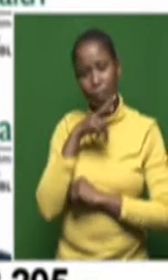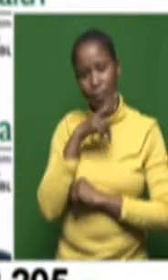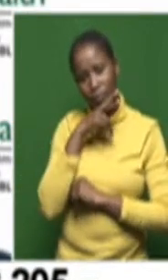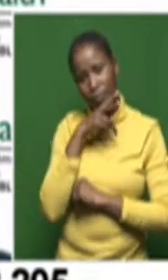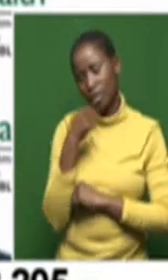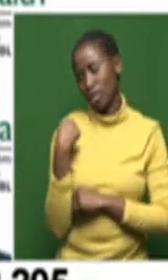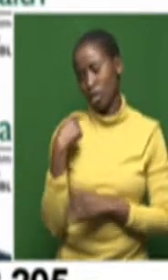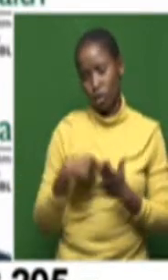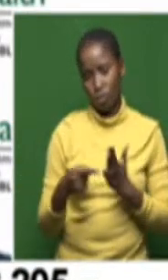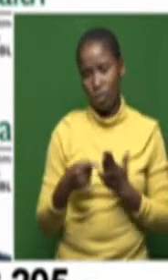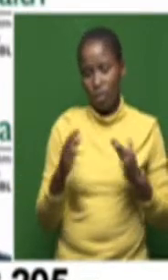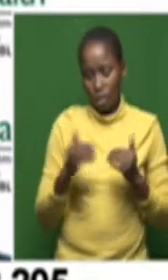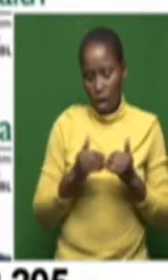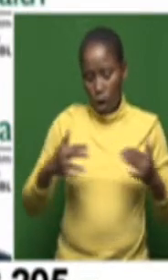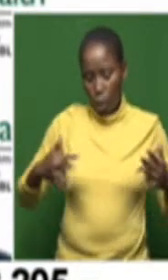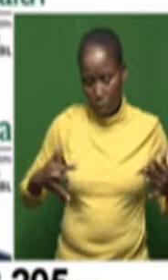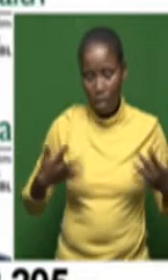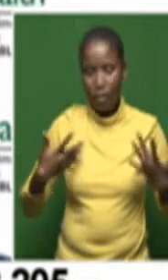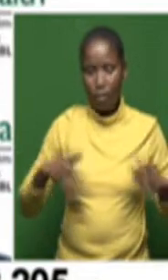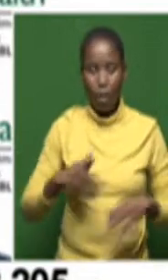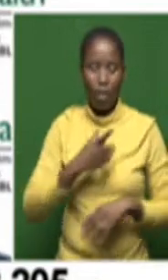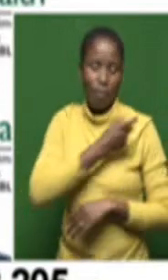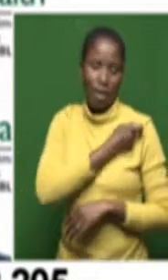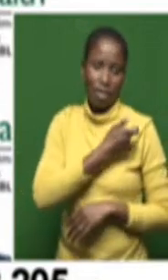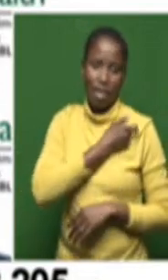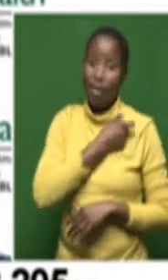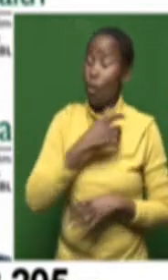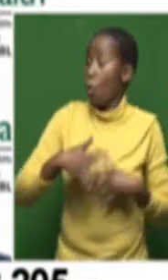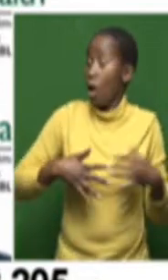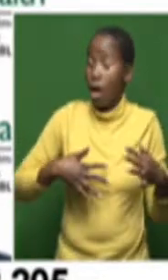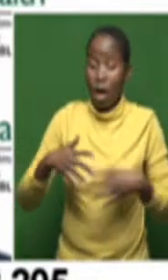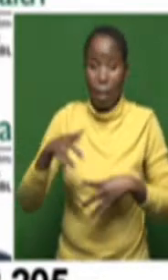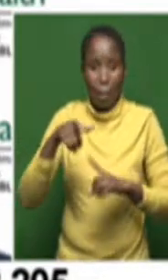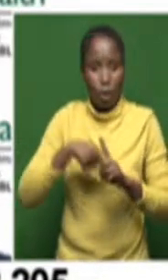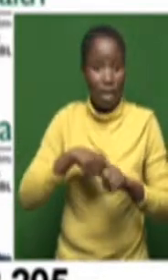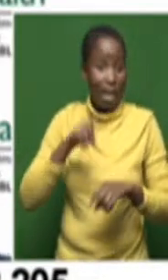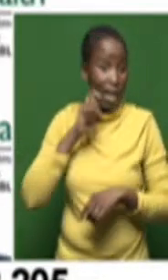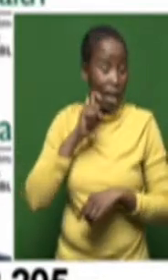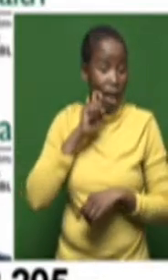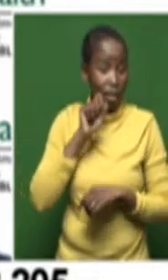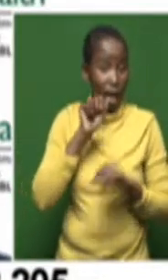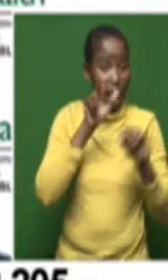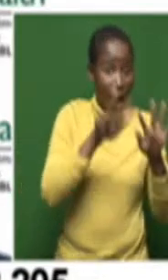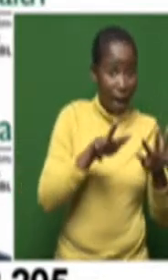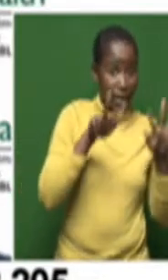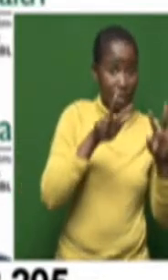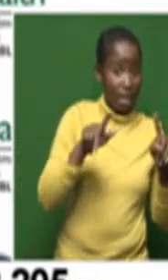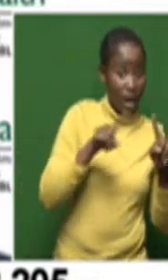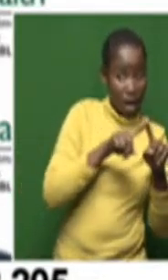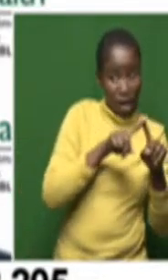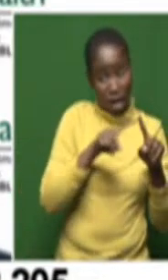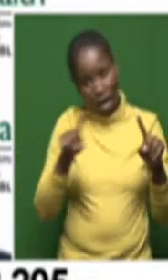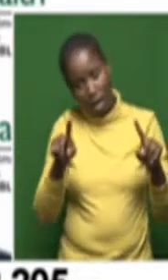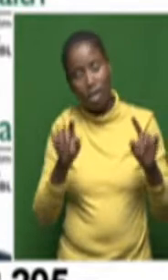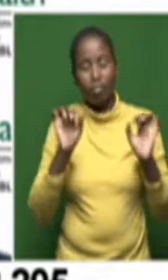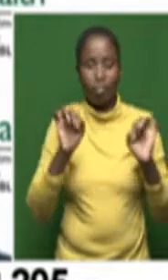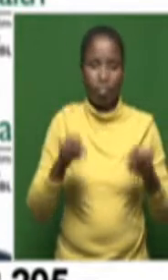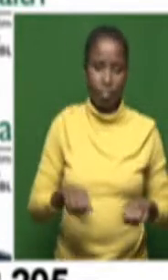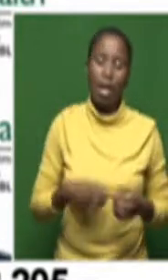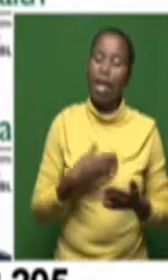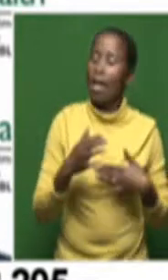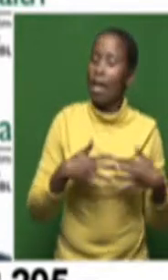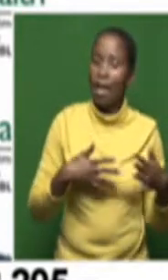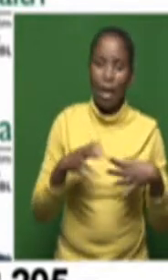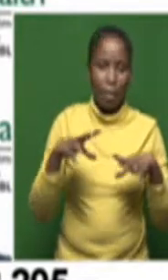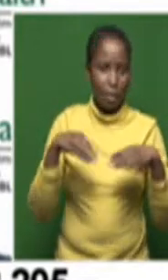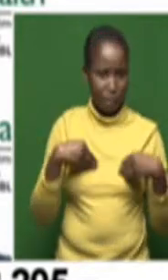up registration and vaccination for everybody over the age of 18, in other words, for all adults. And therefore, this